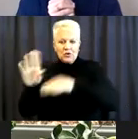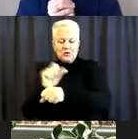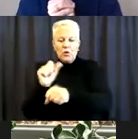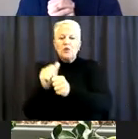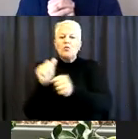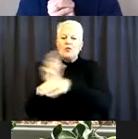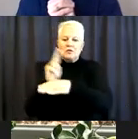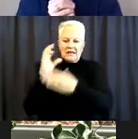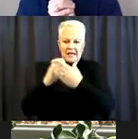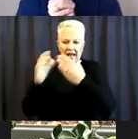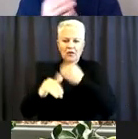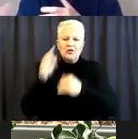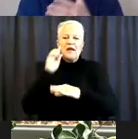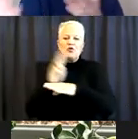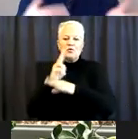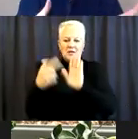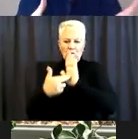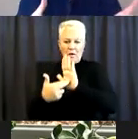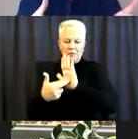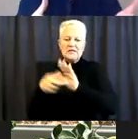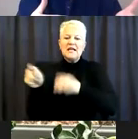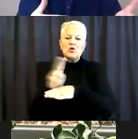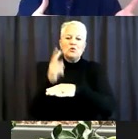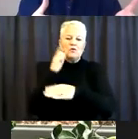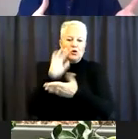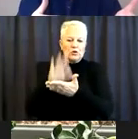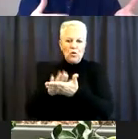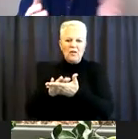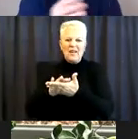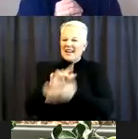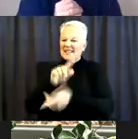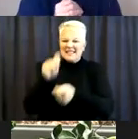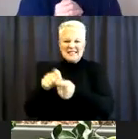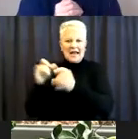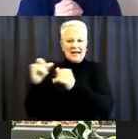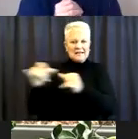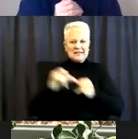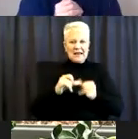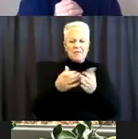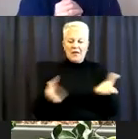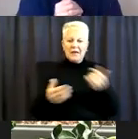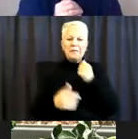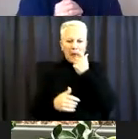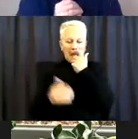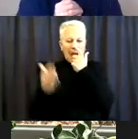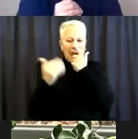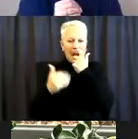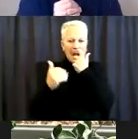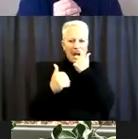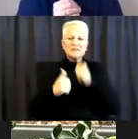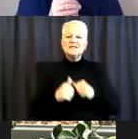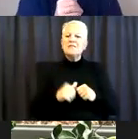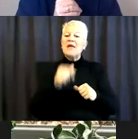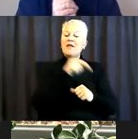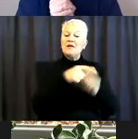and using that representation that he used at school, the same exact thing. Okay, next slide, please. This is showing